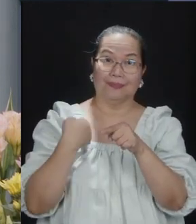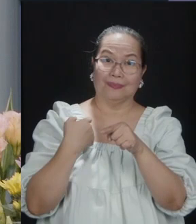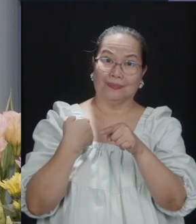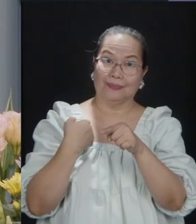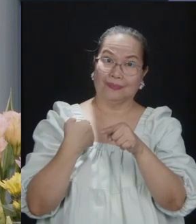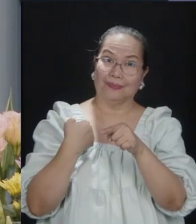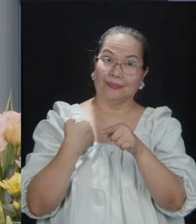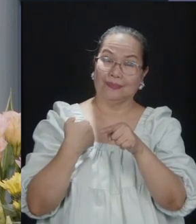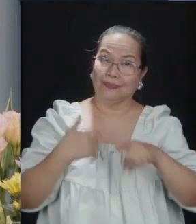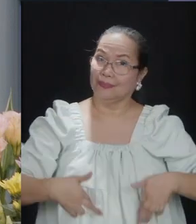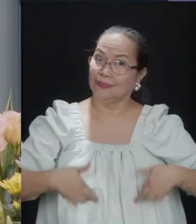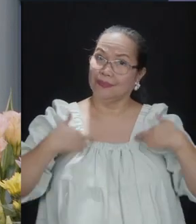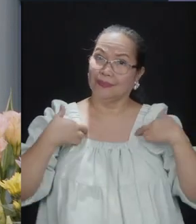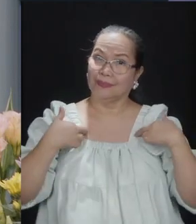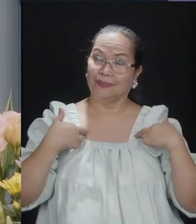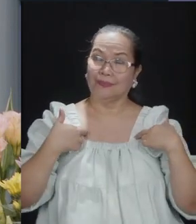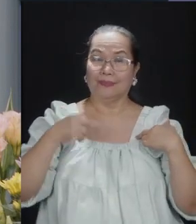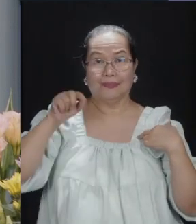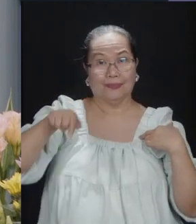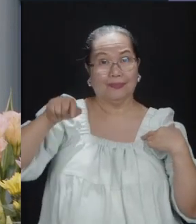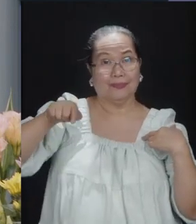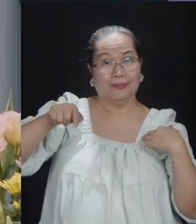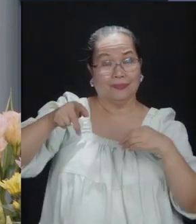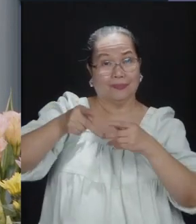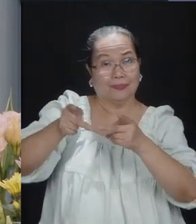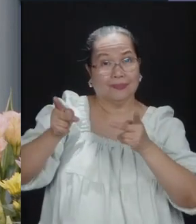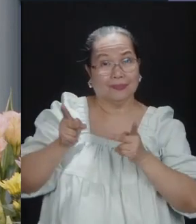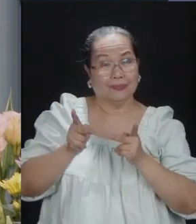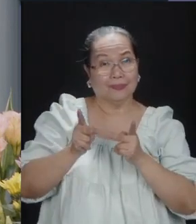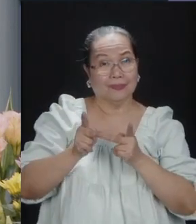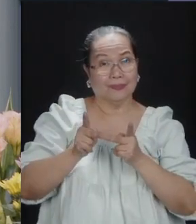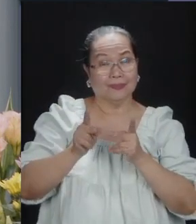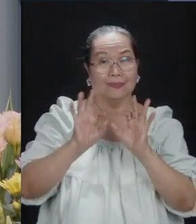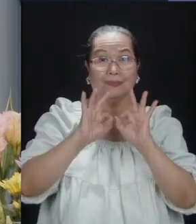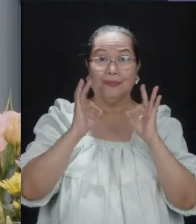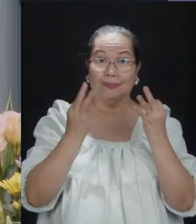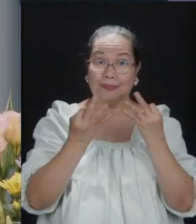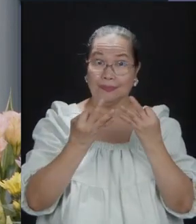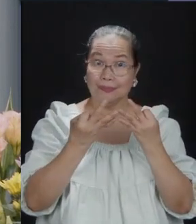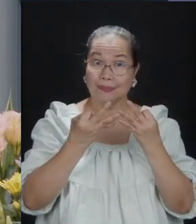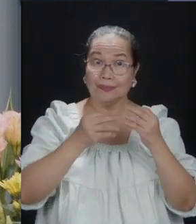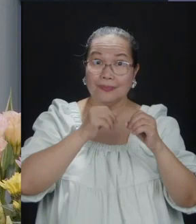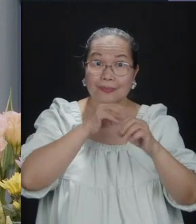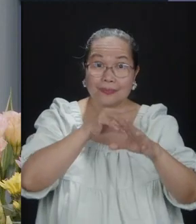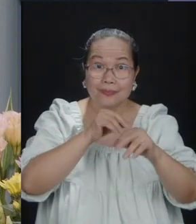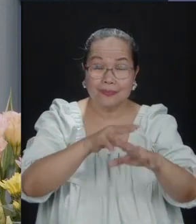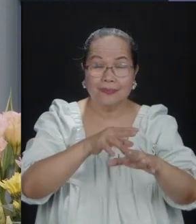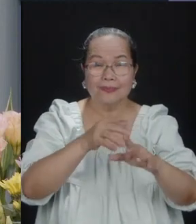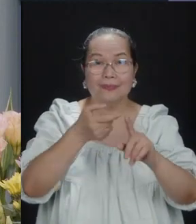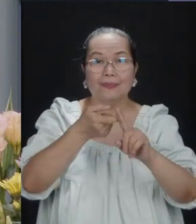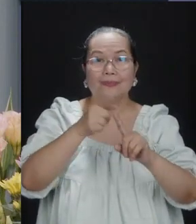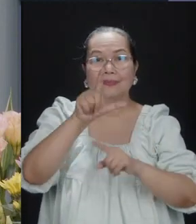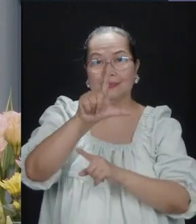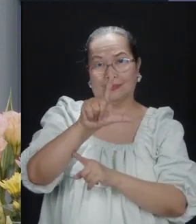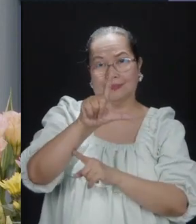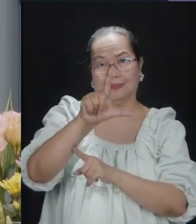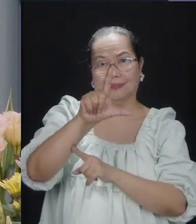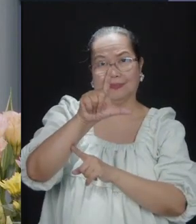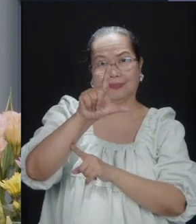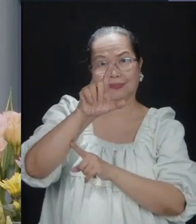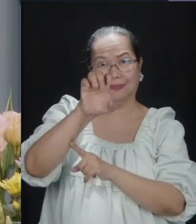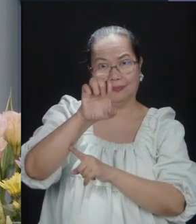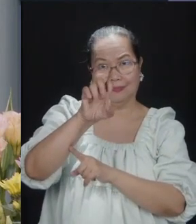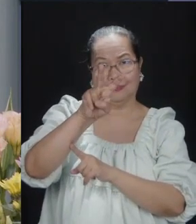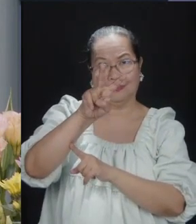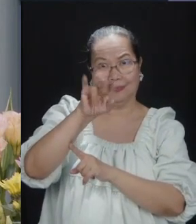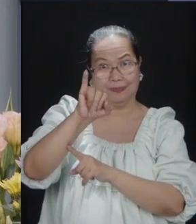by residence, he was from there, but his family line descended from Levi. He was a Levi